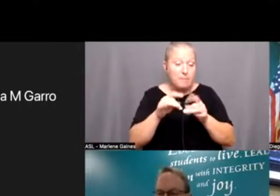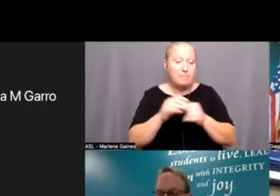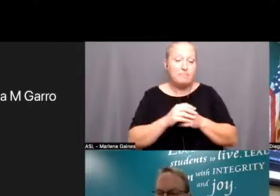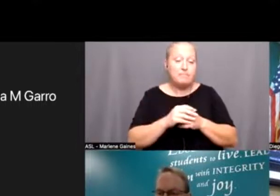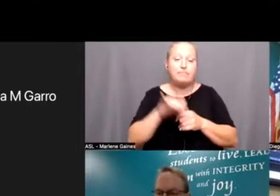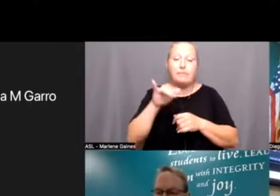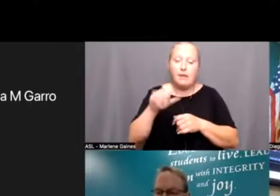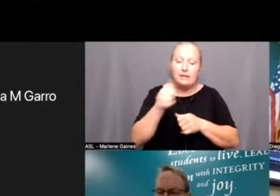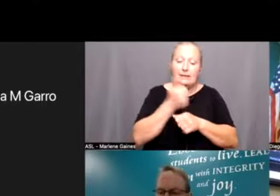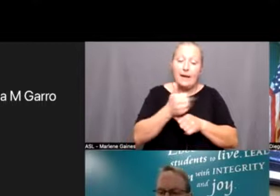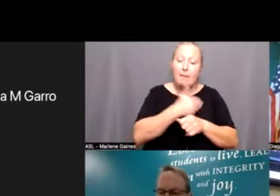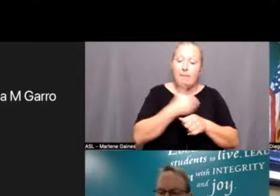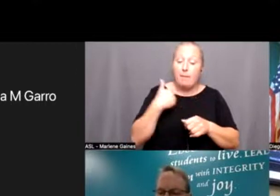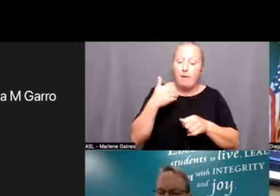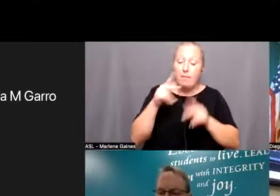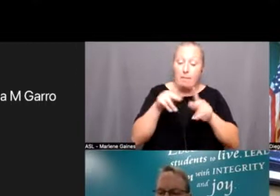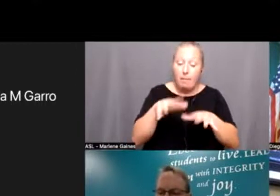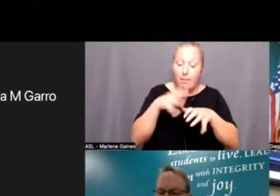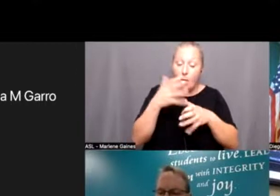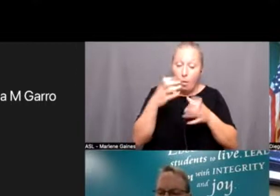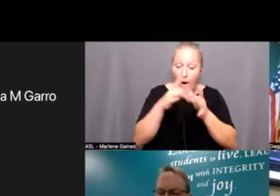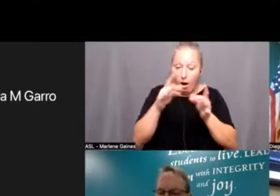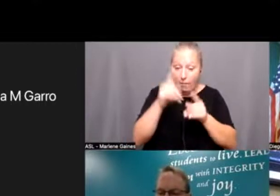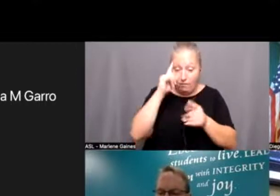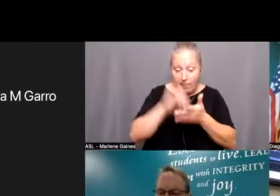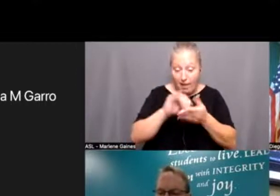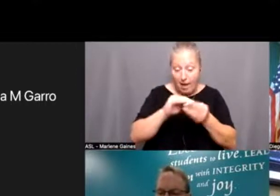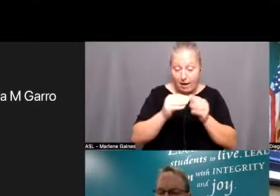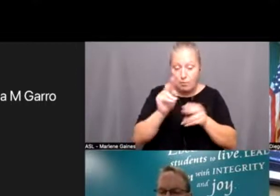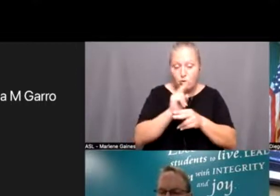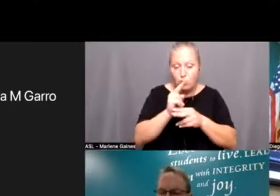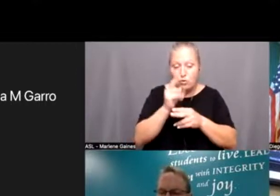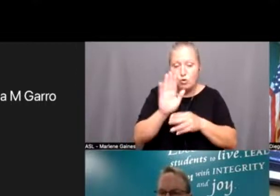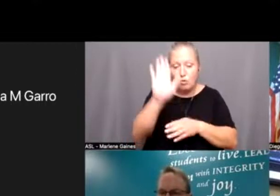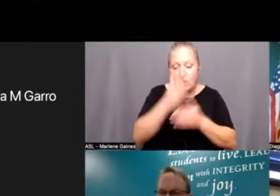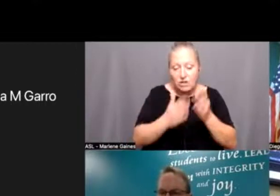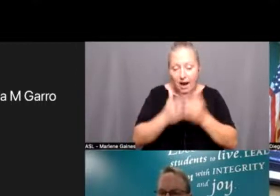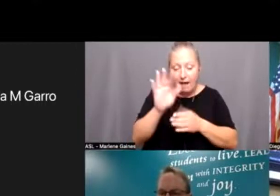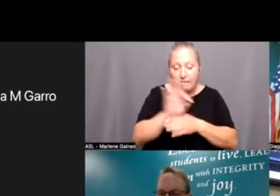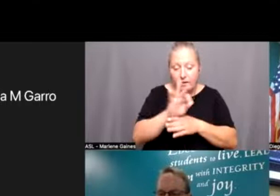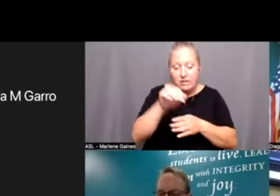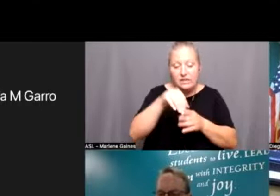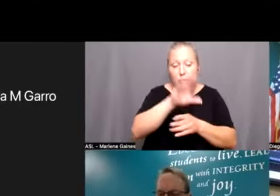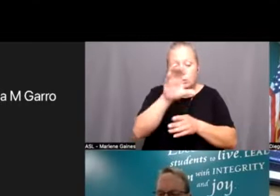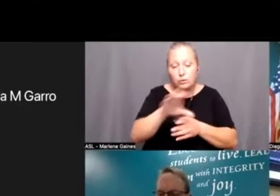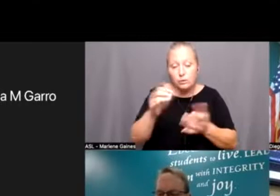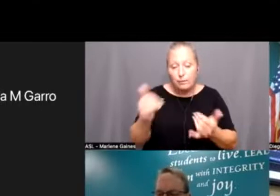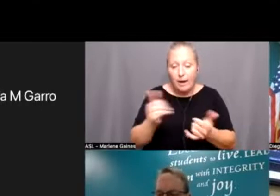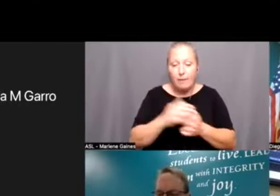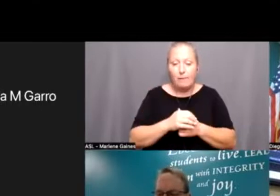Yes, if there are any members of the public that would like to make comment on this item, please use the raise your hand functionality within Zoom now.